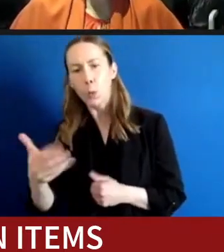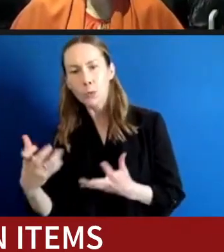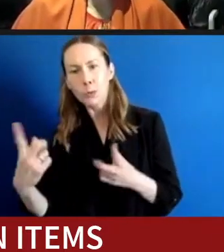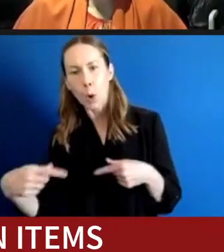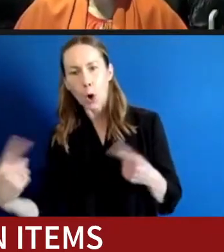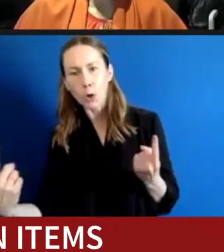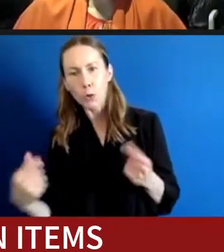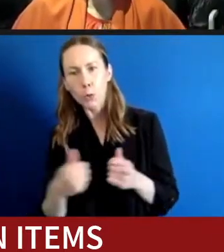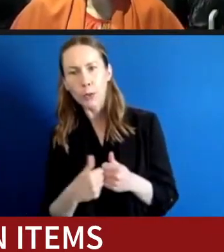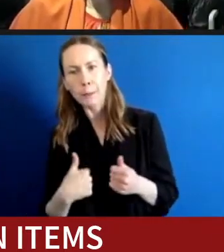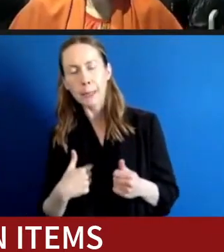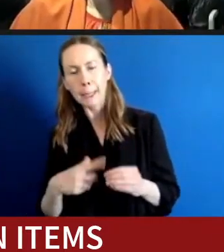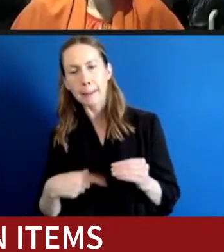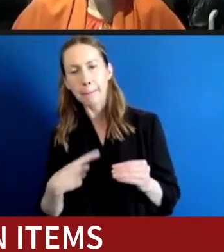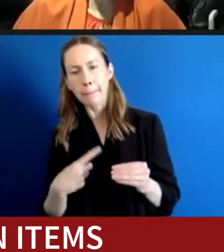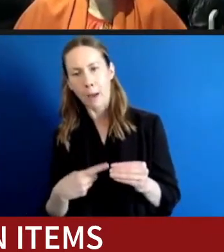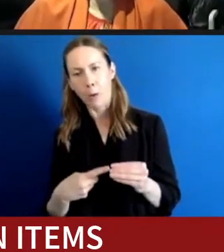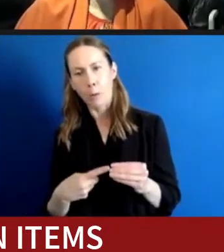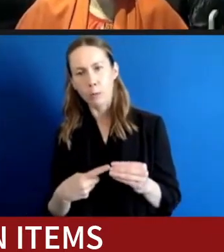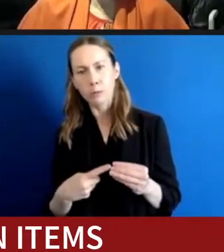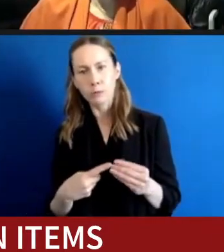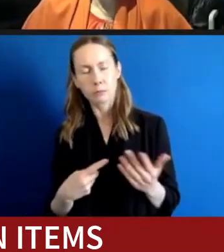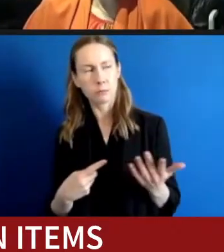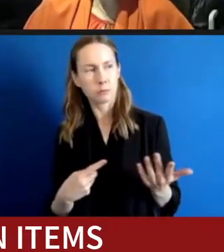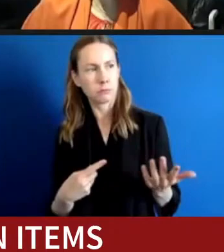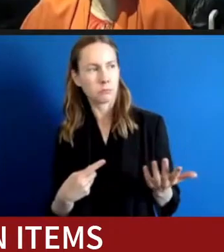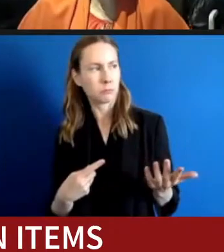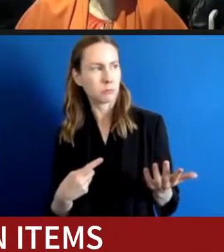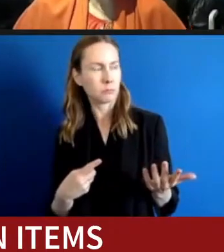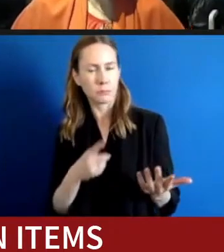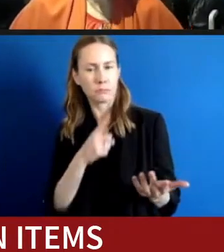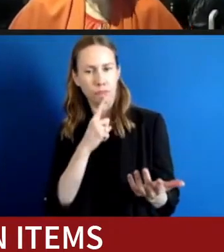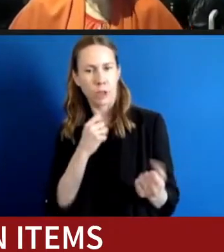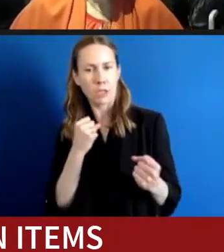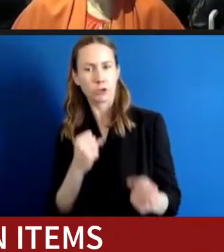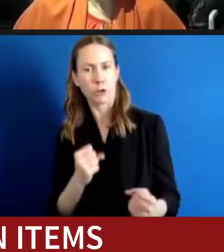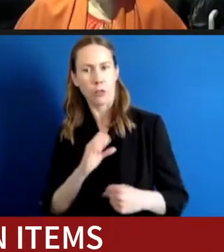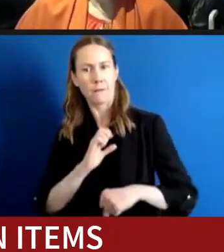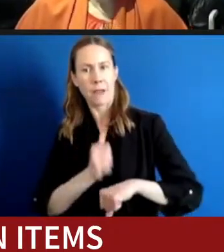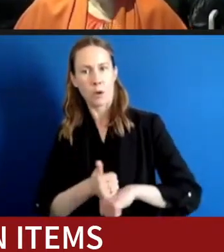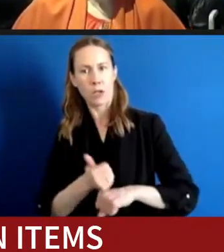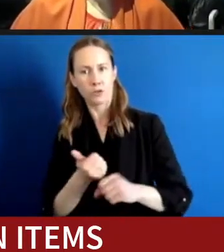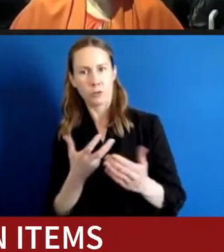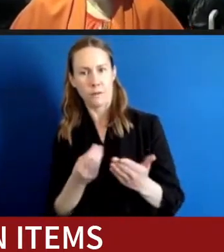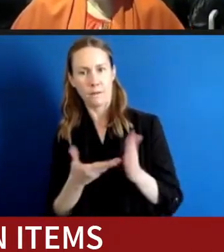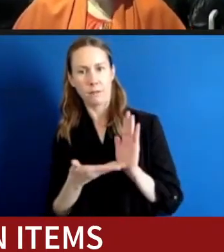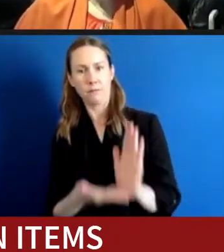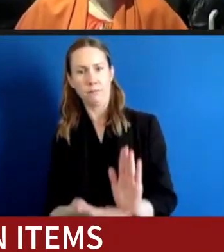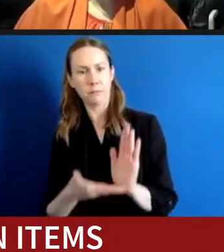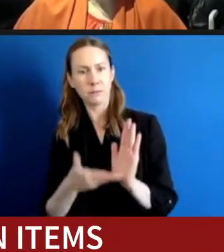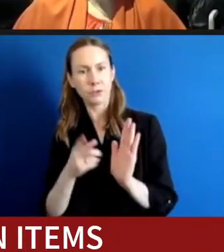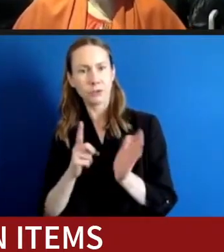the actual kind of solid foundations of scholarship, I think.